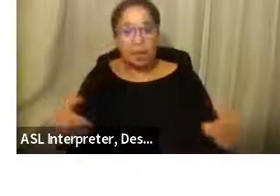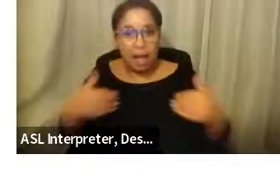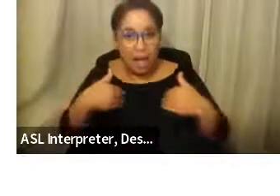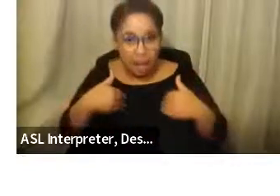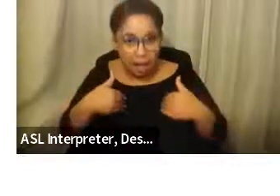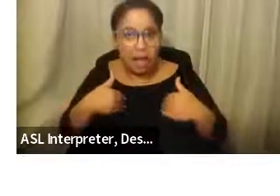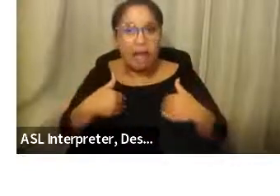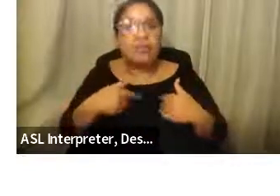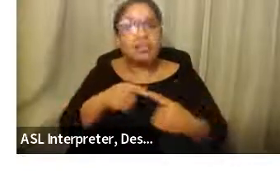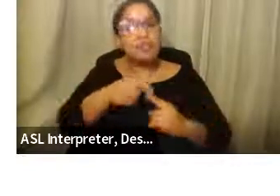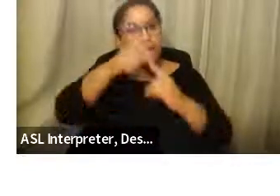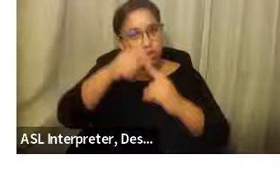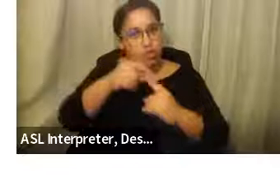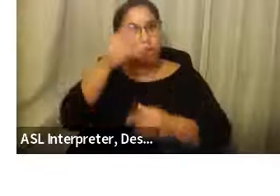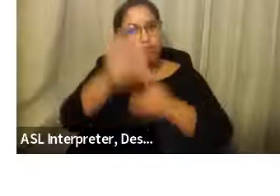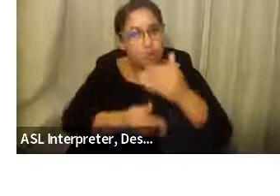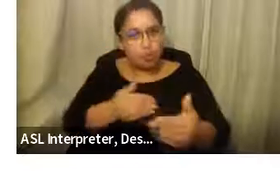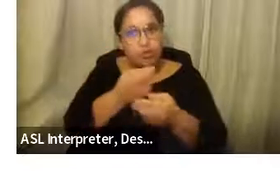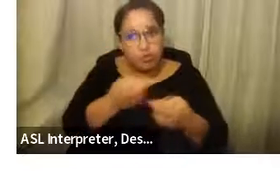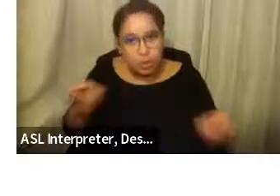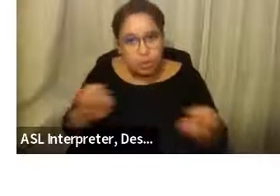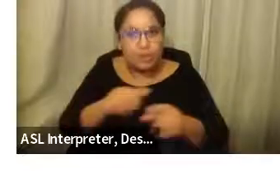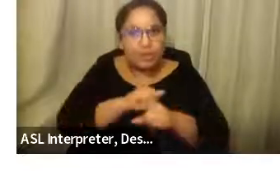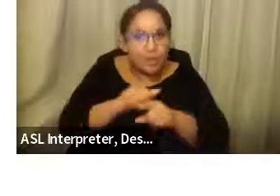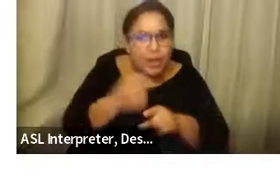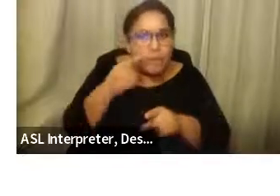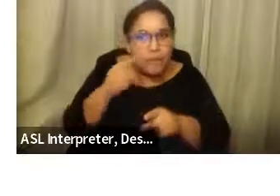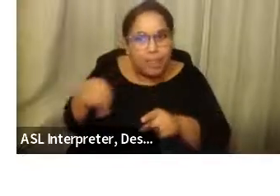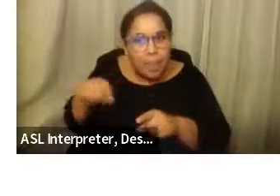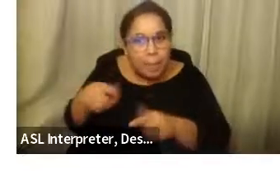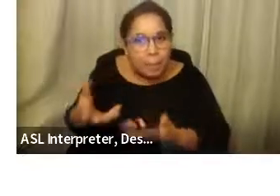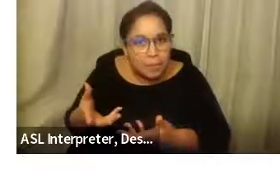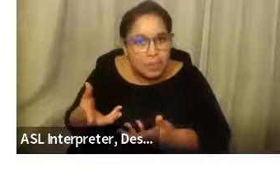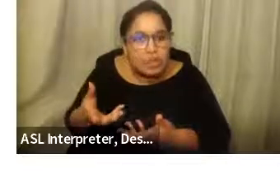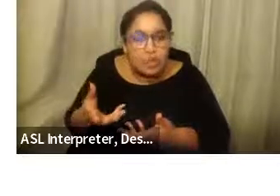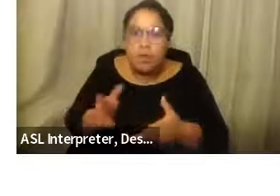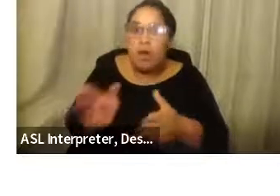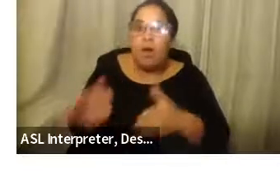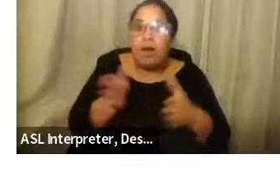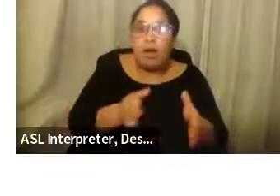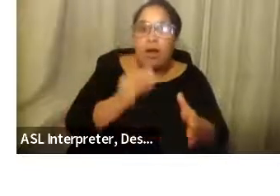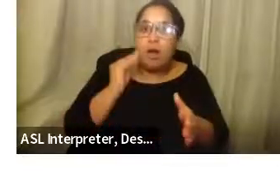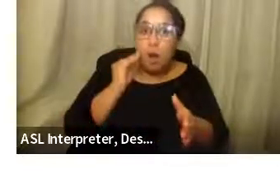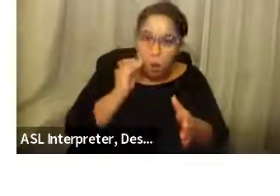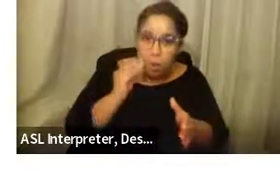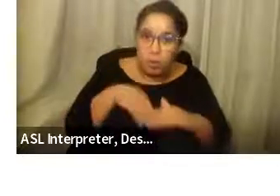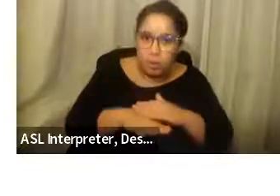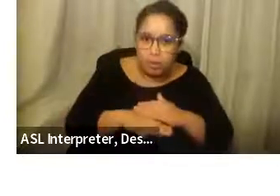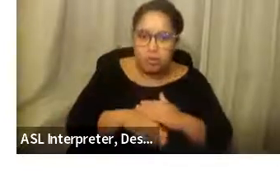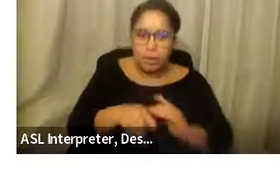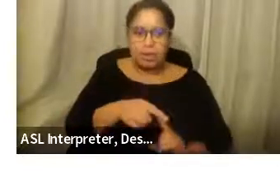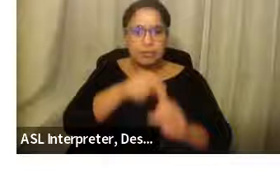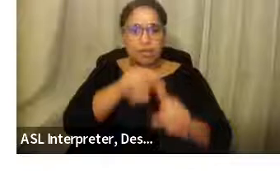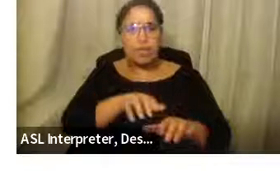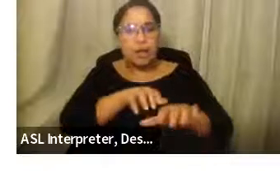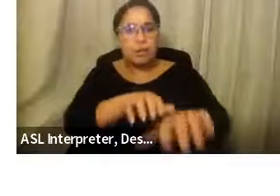and training and resources for that population. So lifting up home births as a special population and coming up